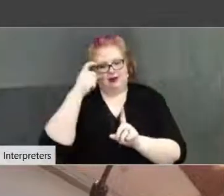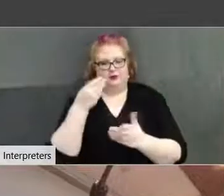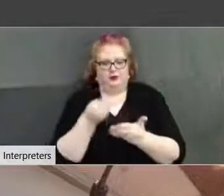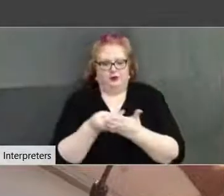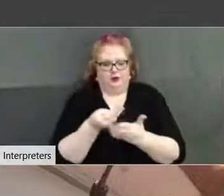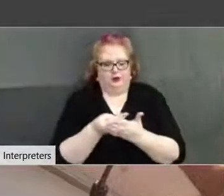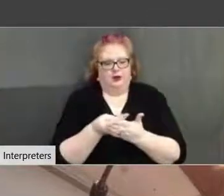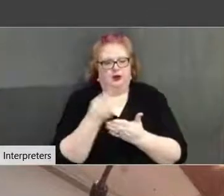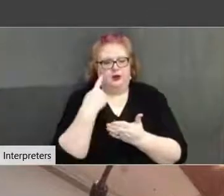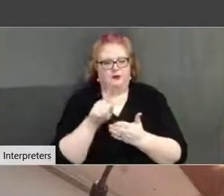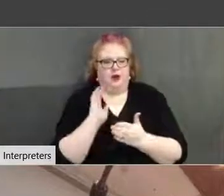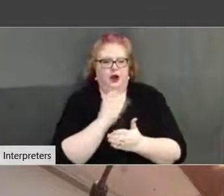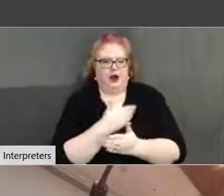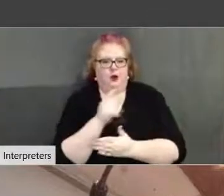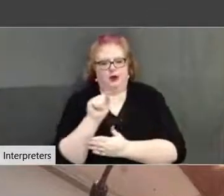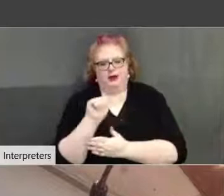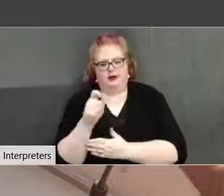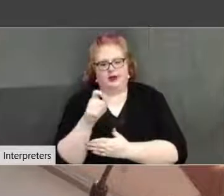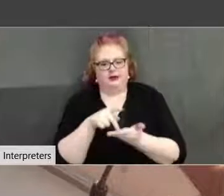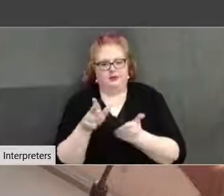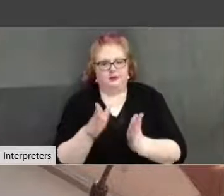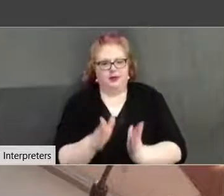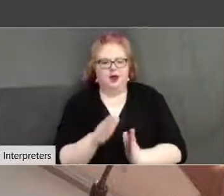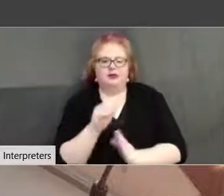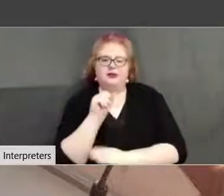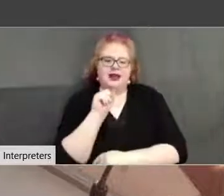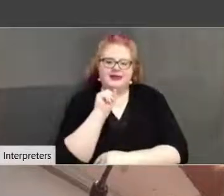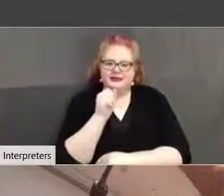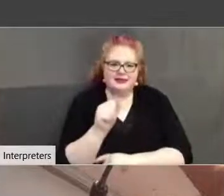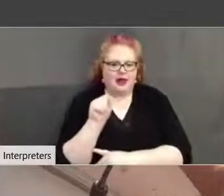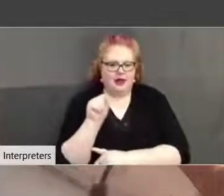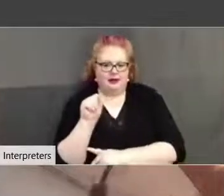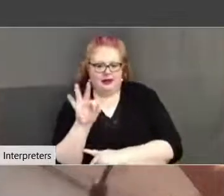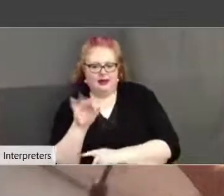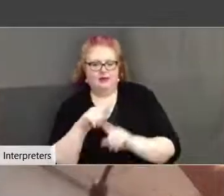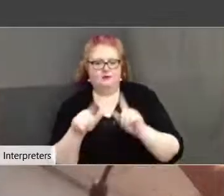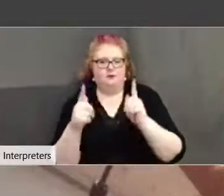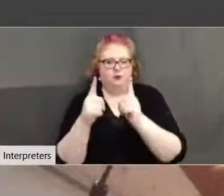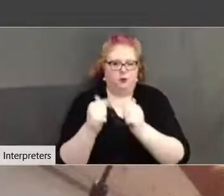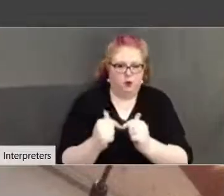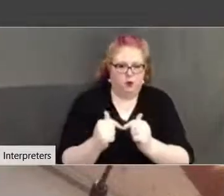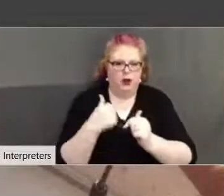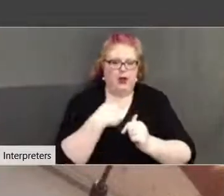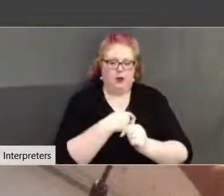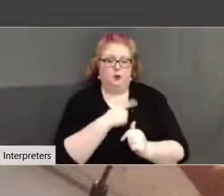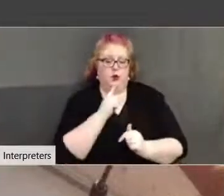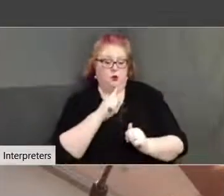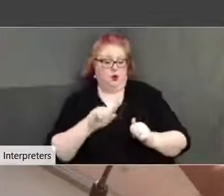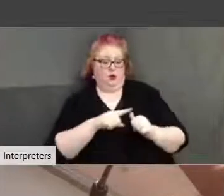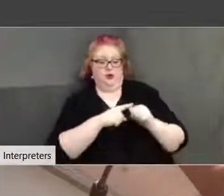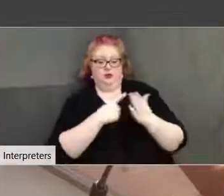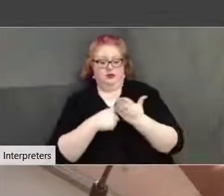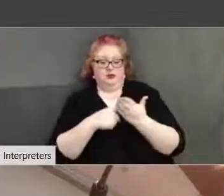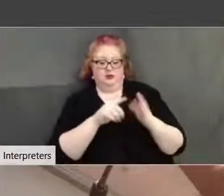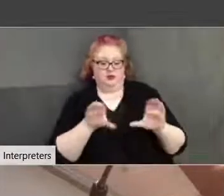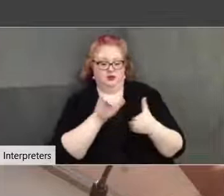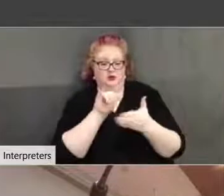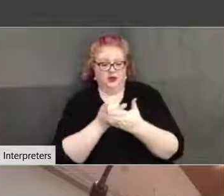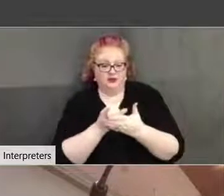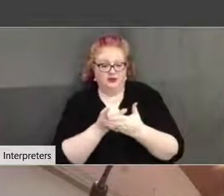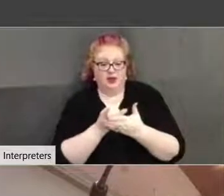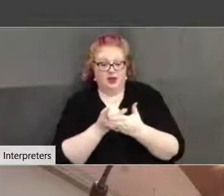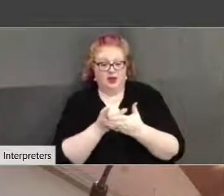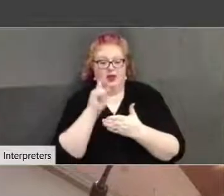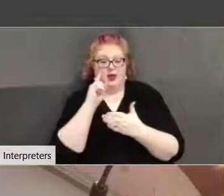to get to this. We couldn't predict COVID-19. But I think there's a financial plan in place to get us to the